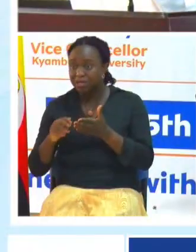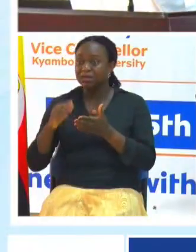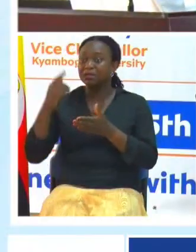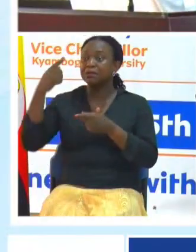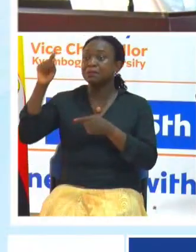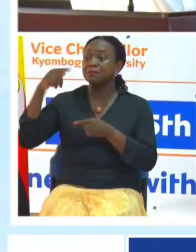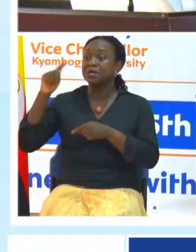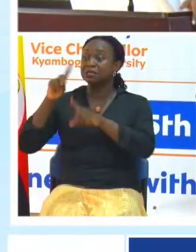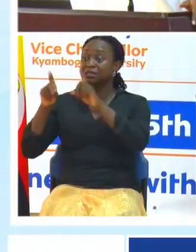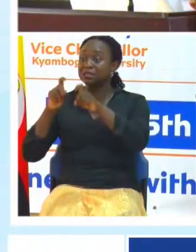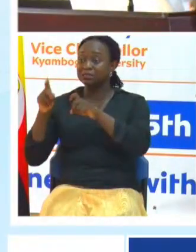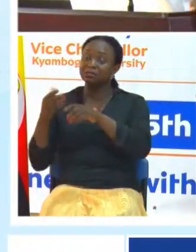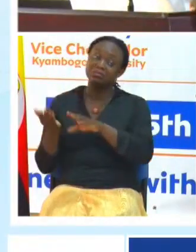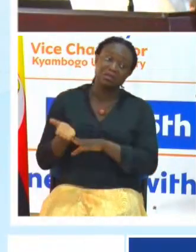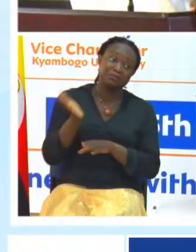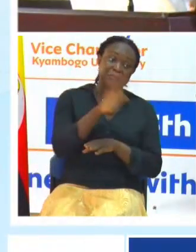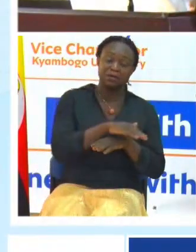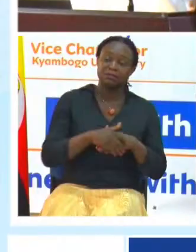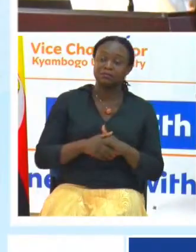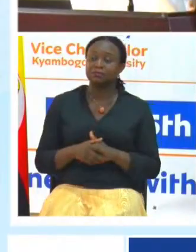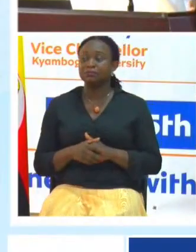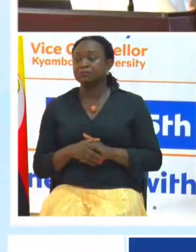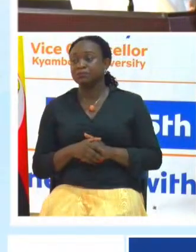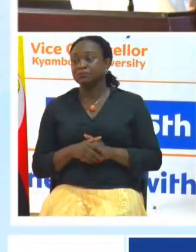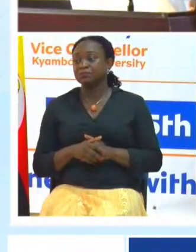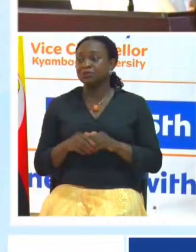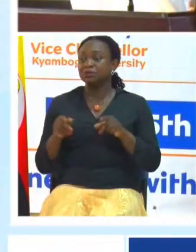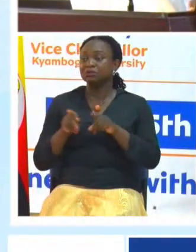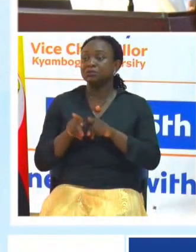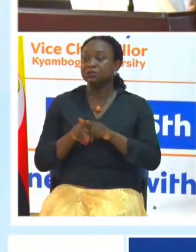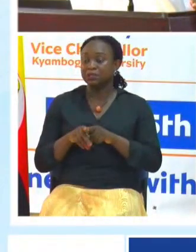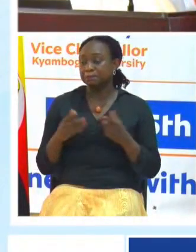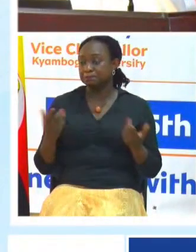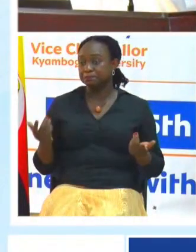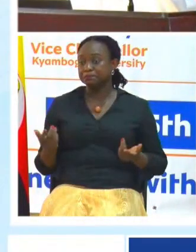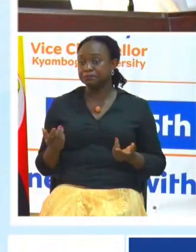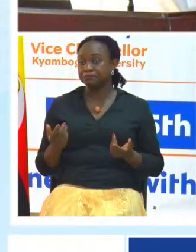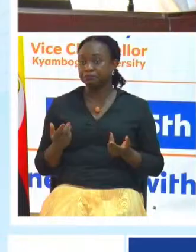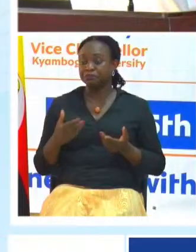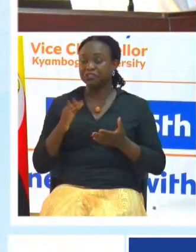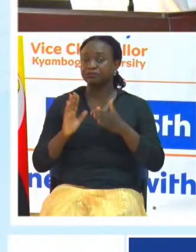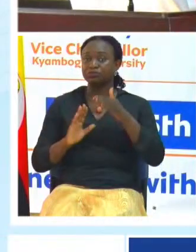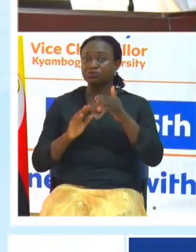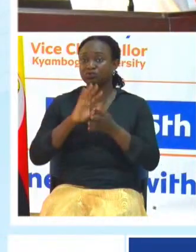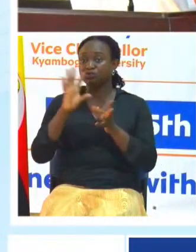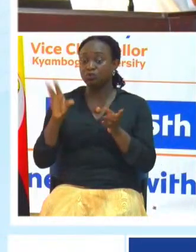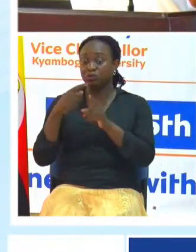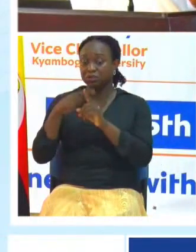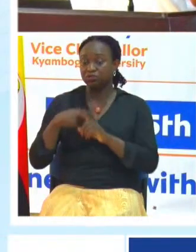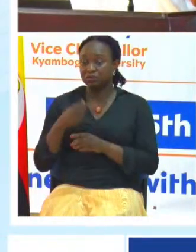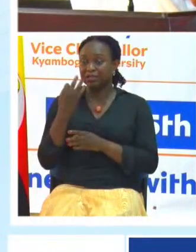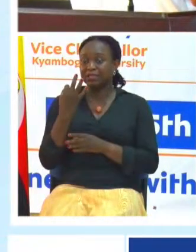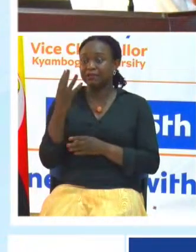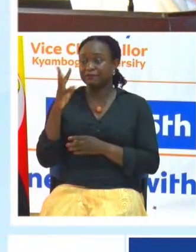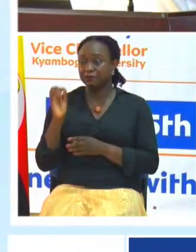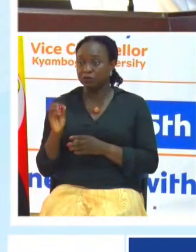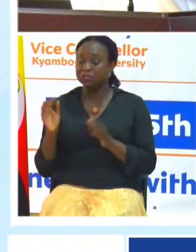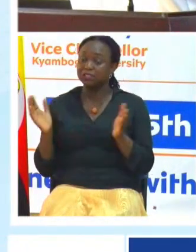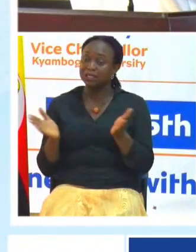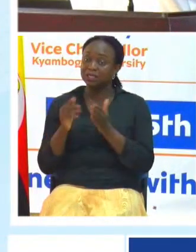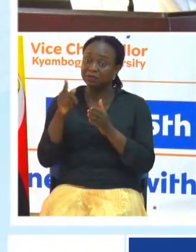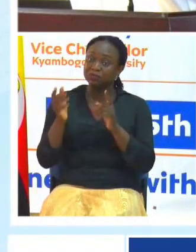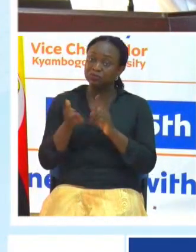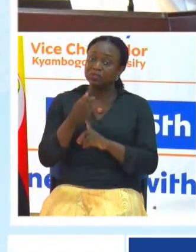and put them back. Okay? So, the same applies if the total score is 340. I encourage you to